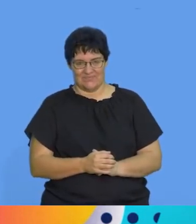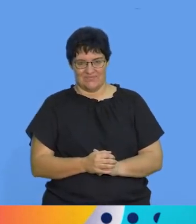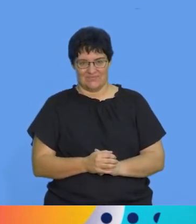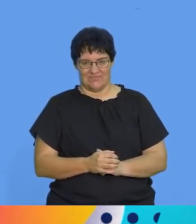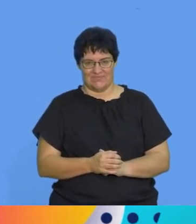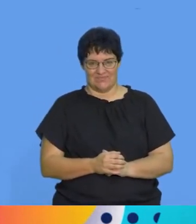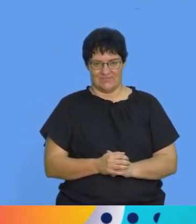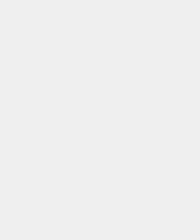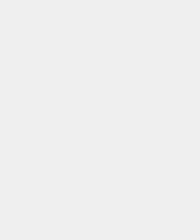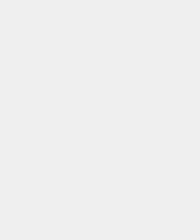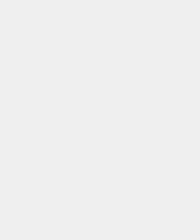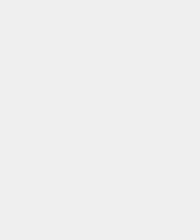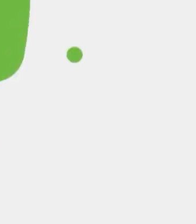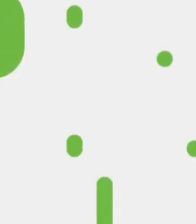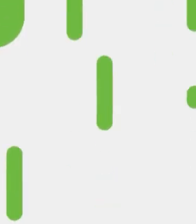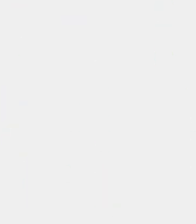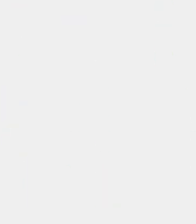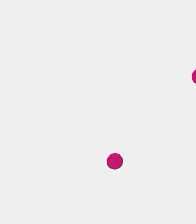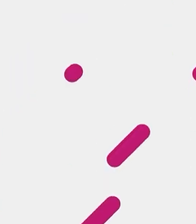now.